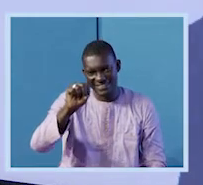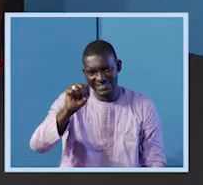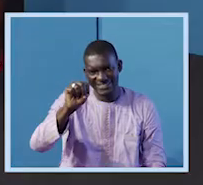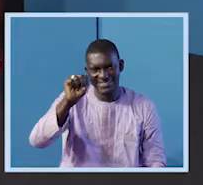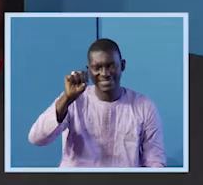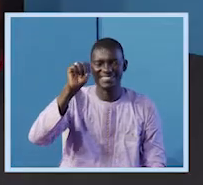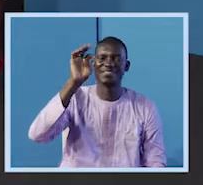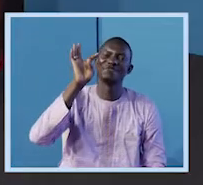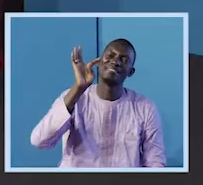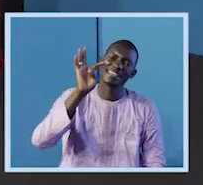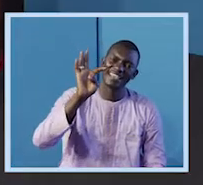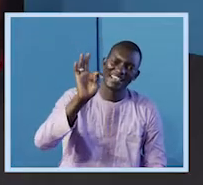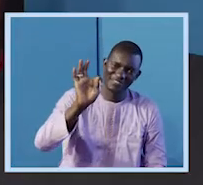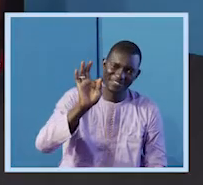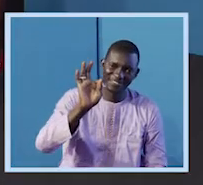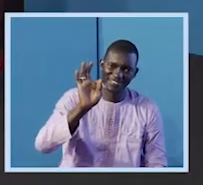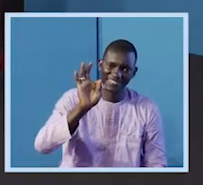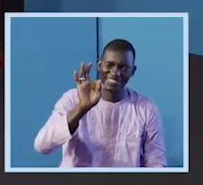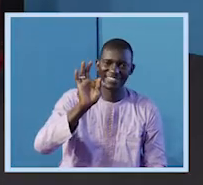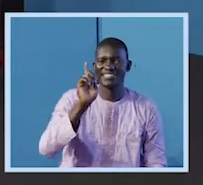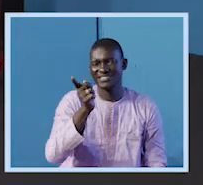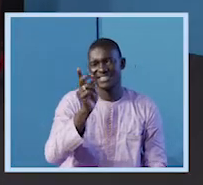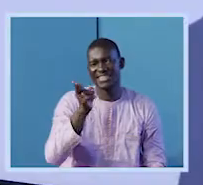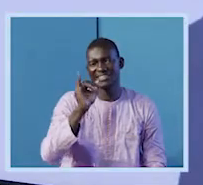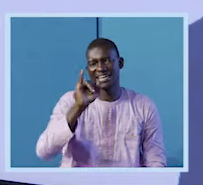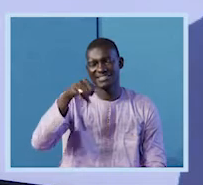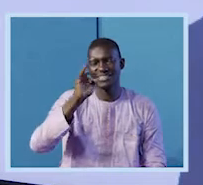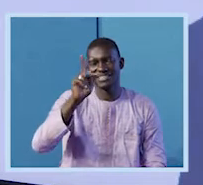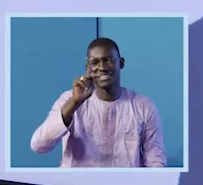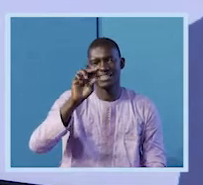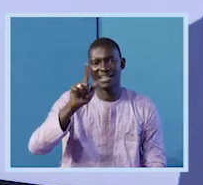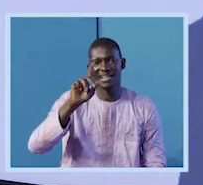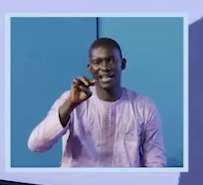E. E. Okay, and E F. is easy. And F. Okay. And the